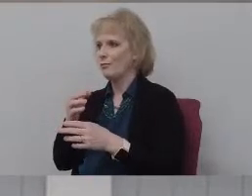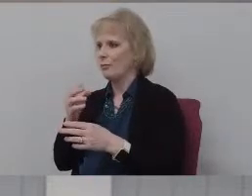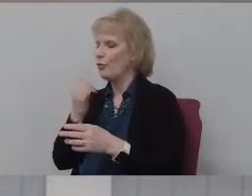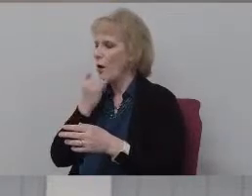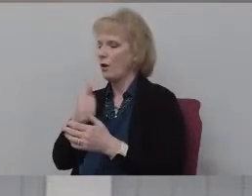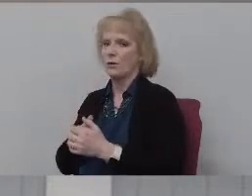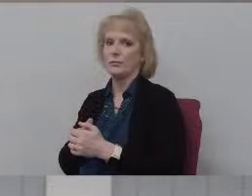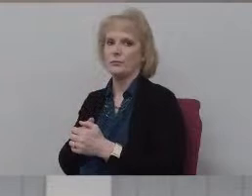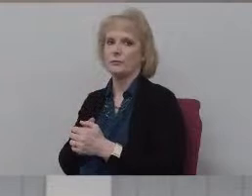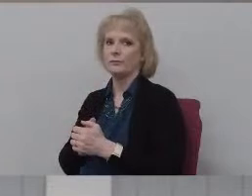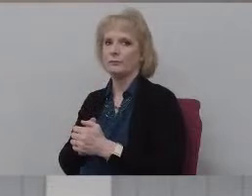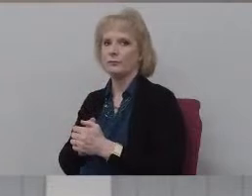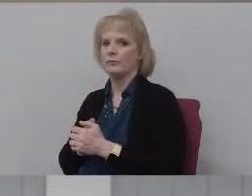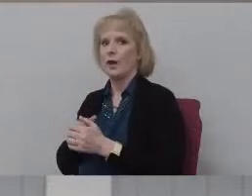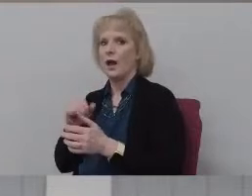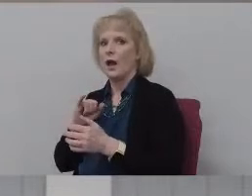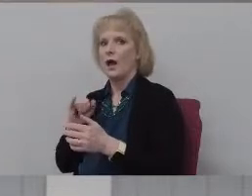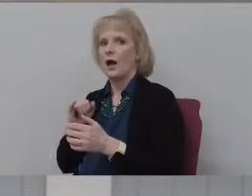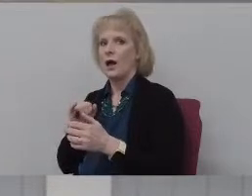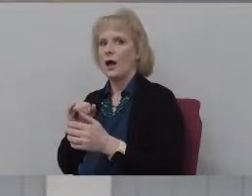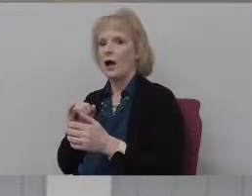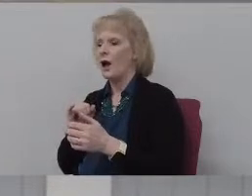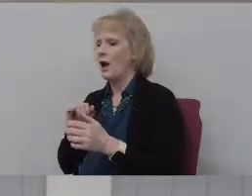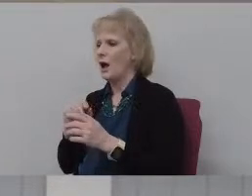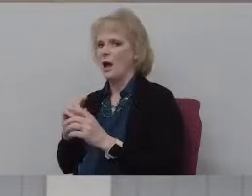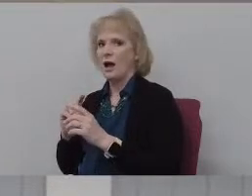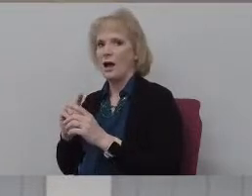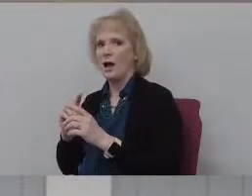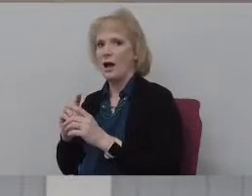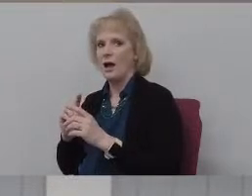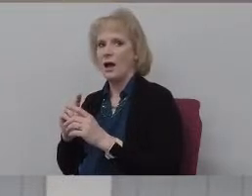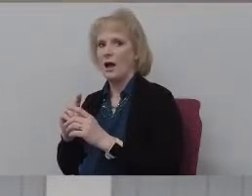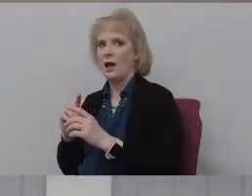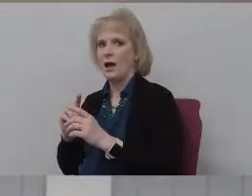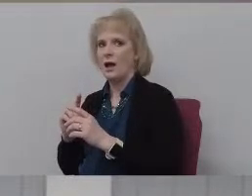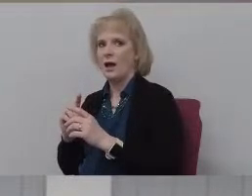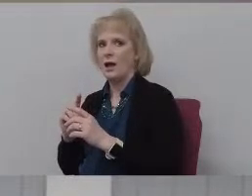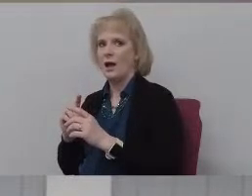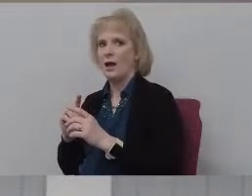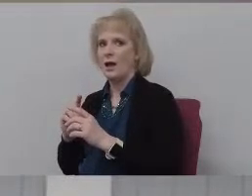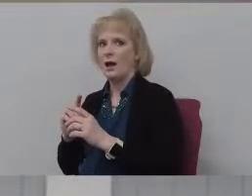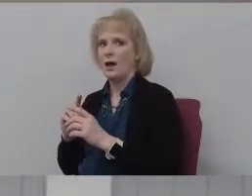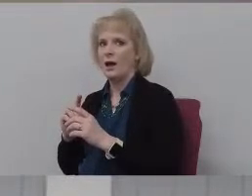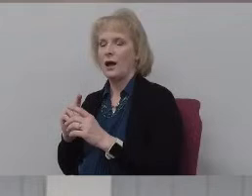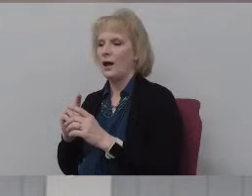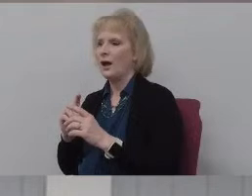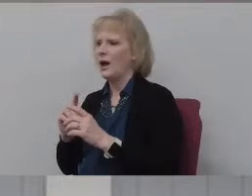Went up to a guy one time, one kid, and I said, hey, buddy, how you doing? And they said, his name's not Buddy. That's our dog.